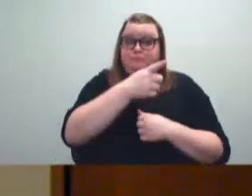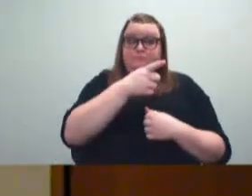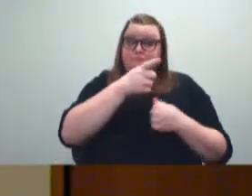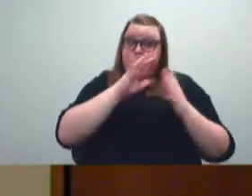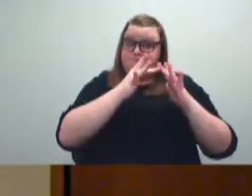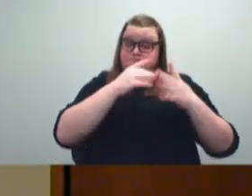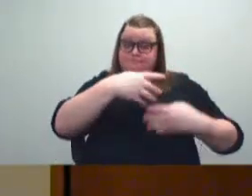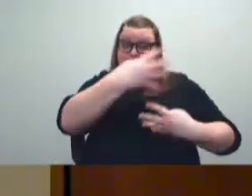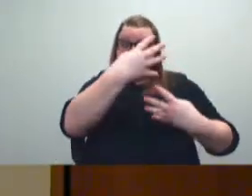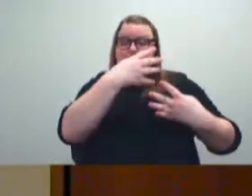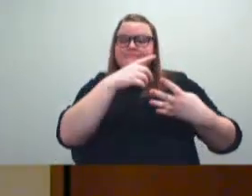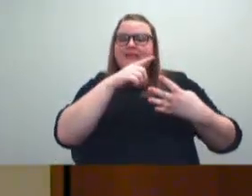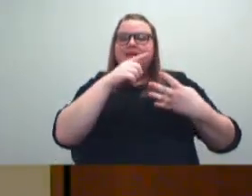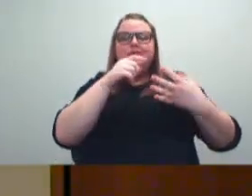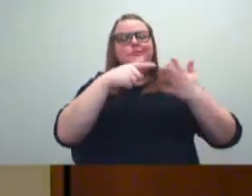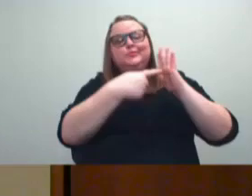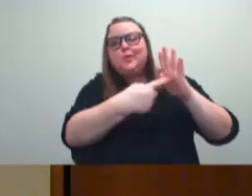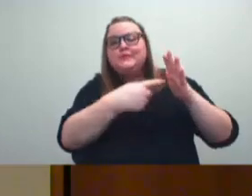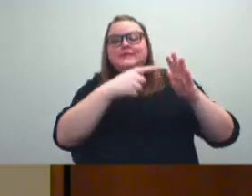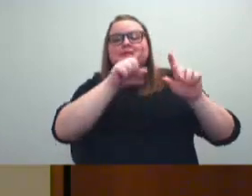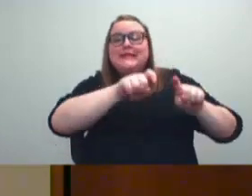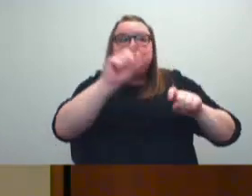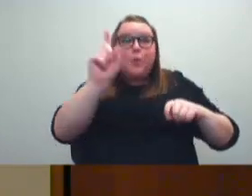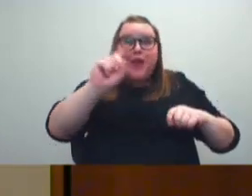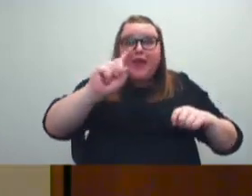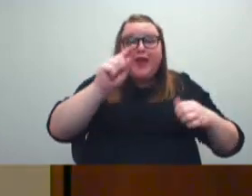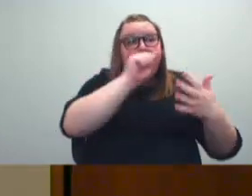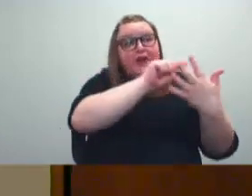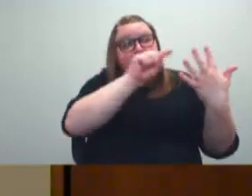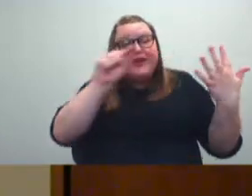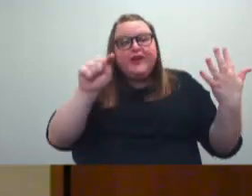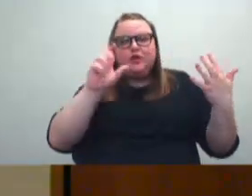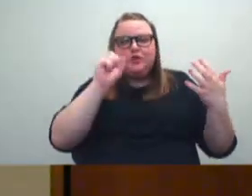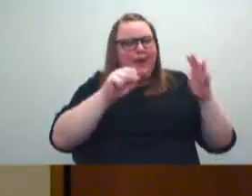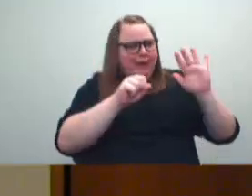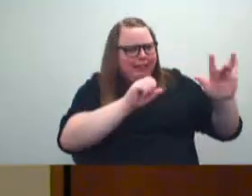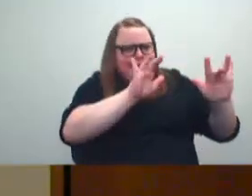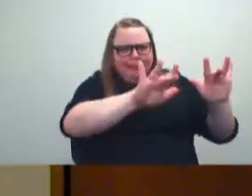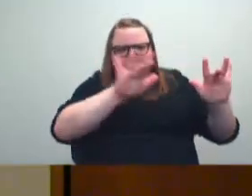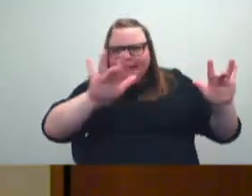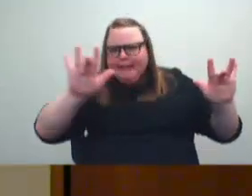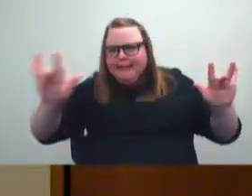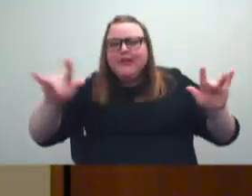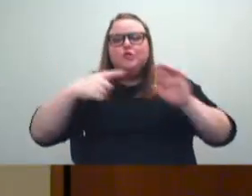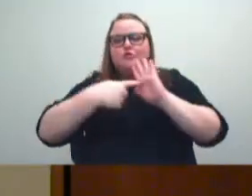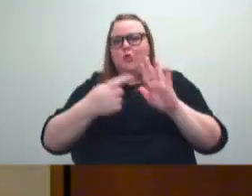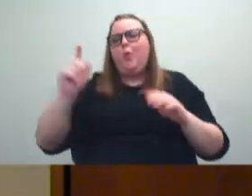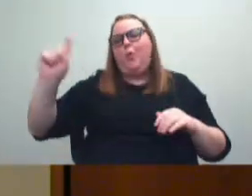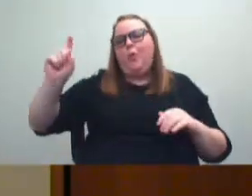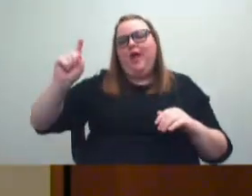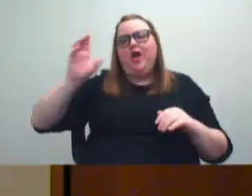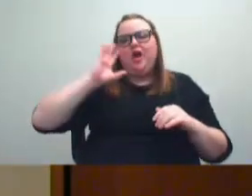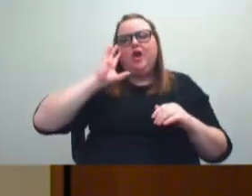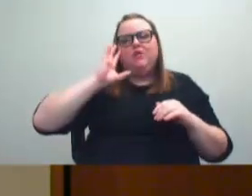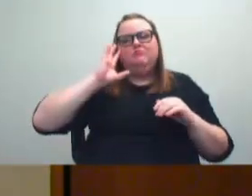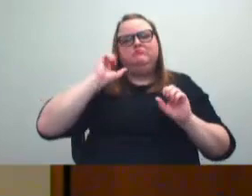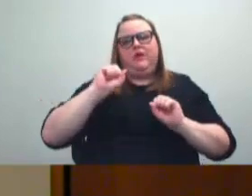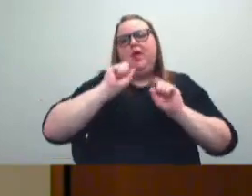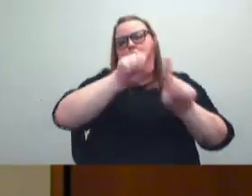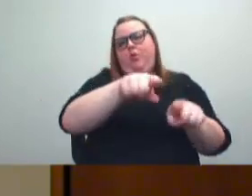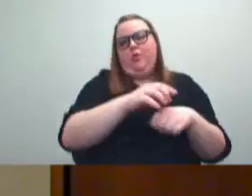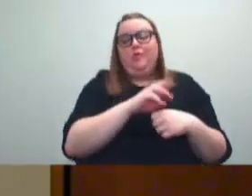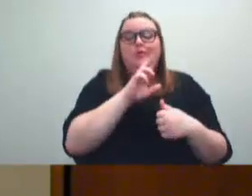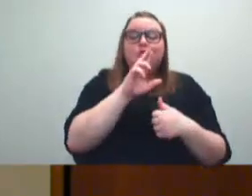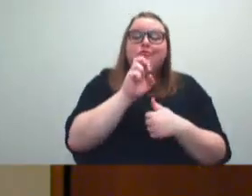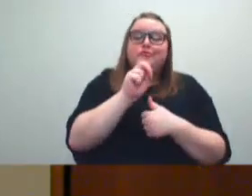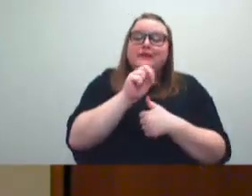testing locations and little like teardrop icons, and you can click on all of them across the community. Renown, St. Mary's, Urgent Cares, we